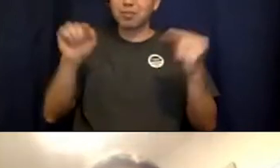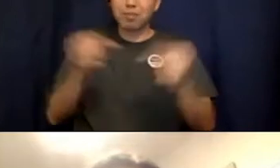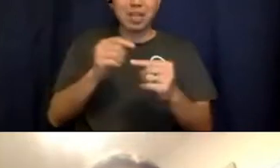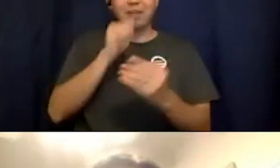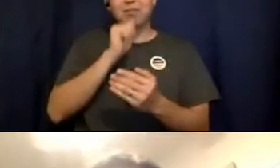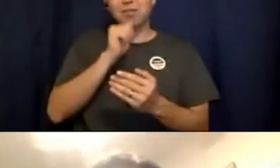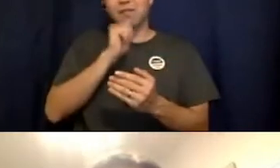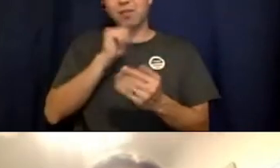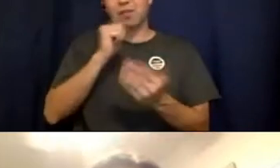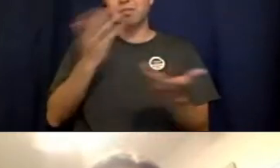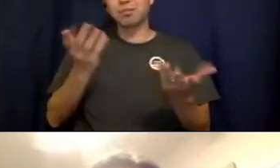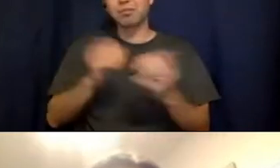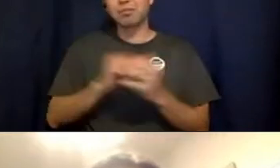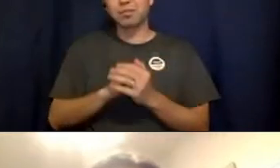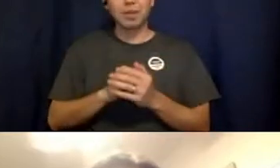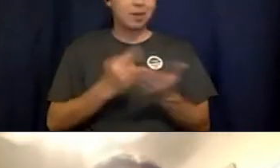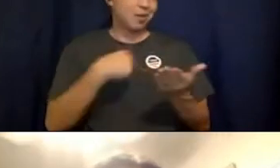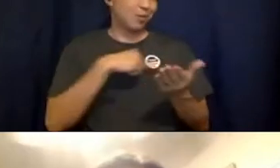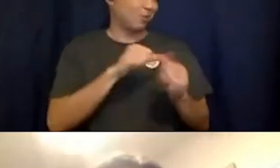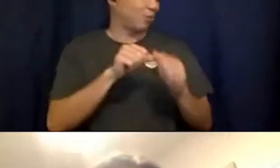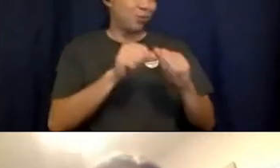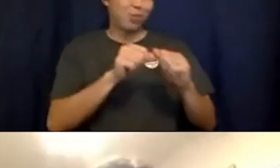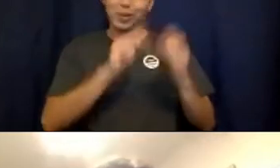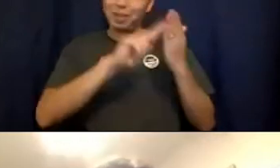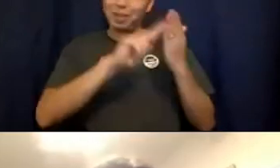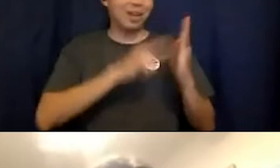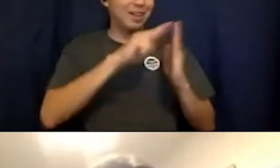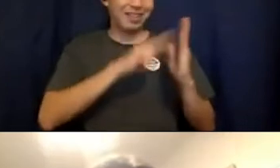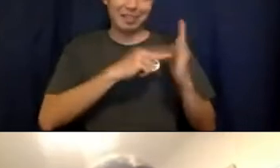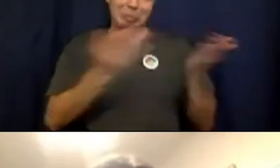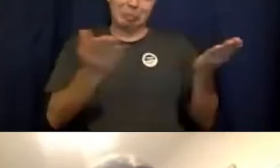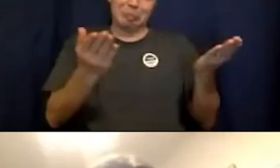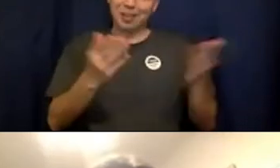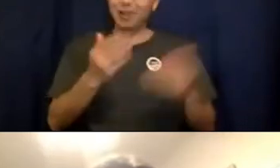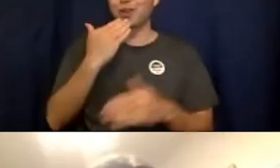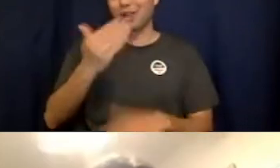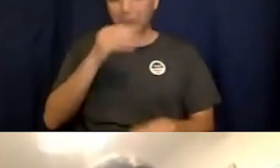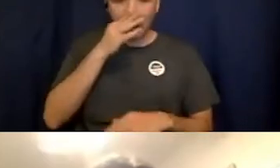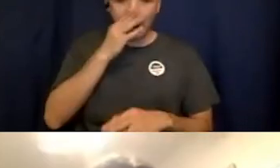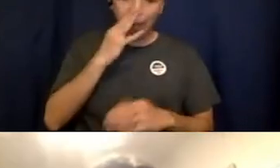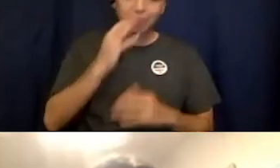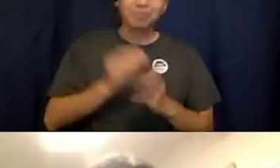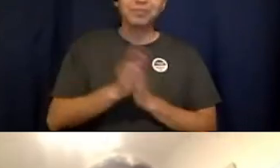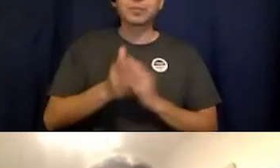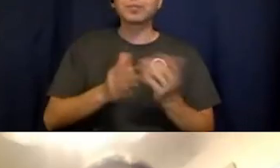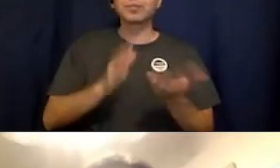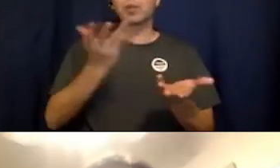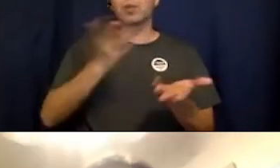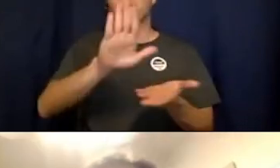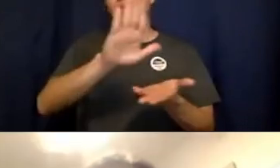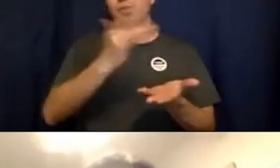Mass. Yeah, no problem. Always welcome. Bye. All right. Bye, guys.